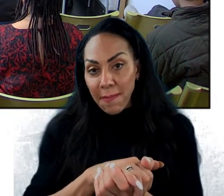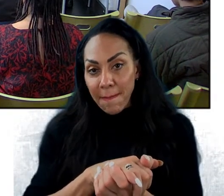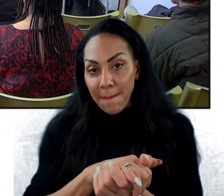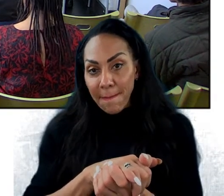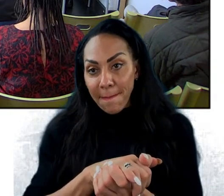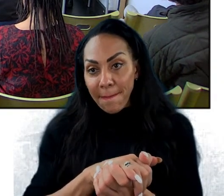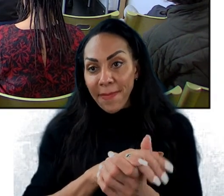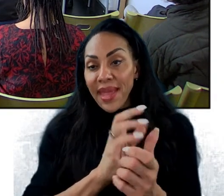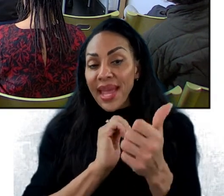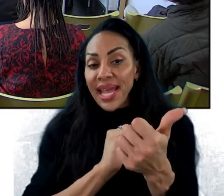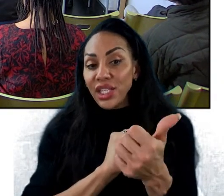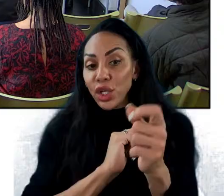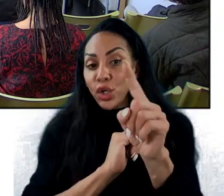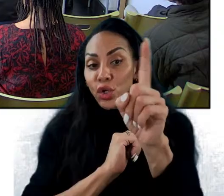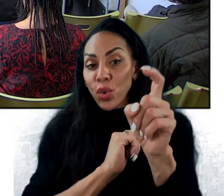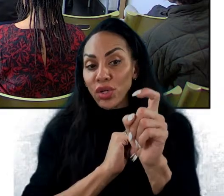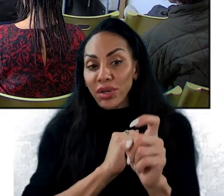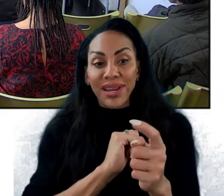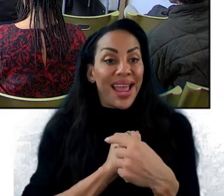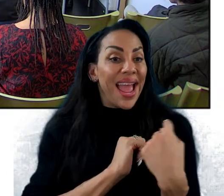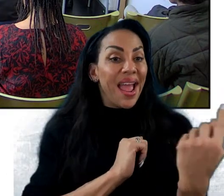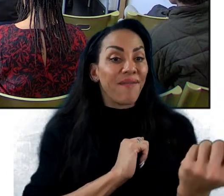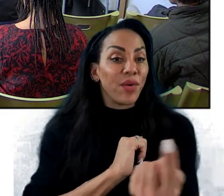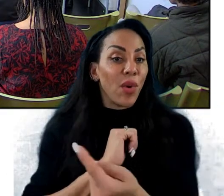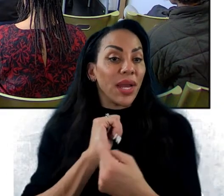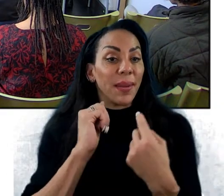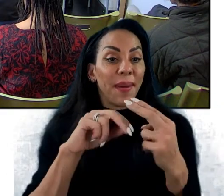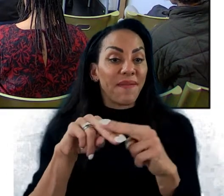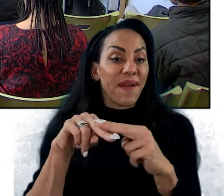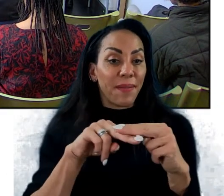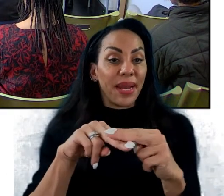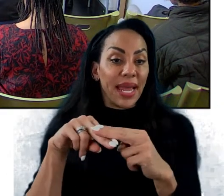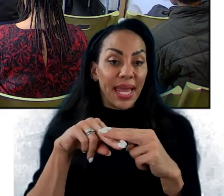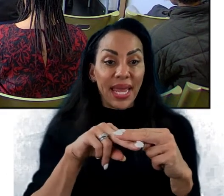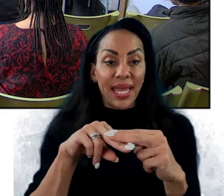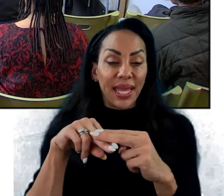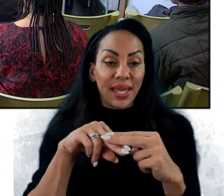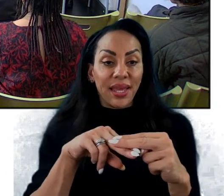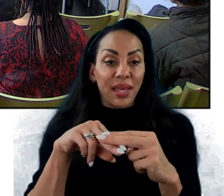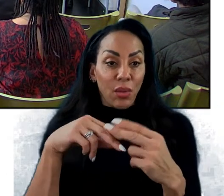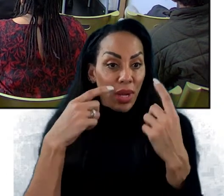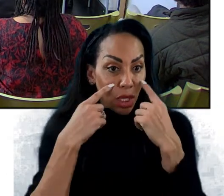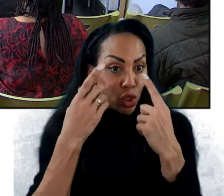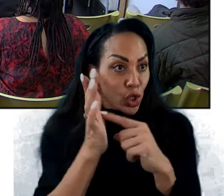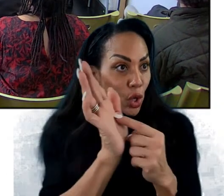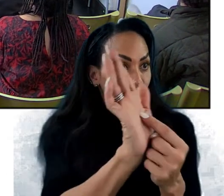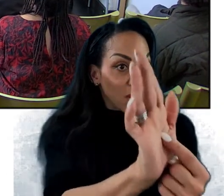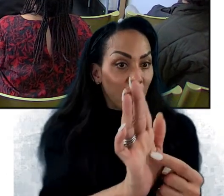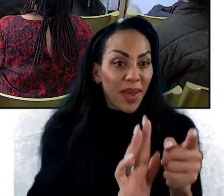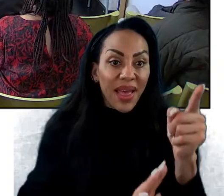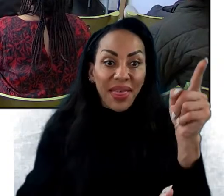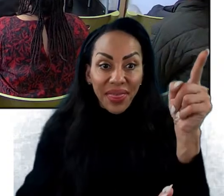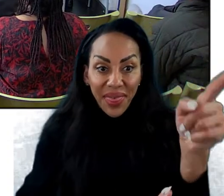question. Everyone in my family, when I showed it to them, used it as a fidget toy while I was watching